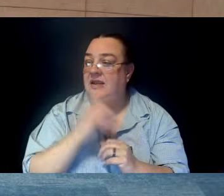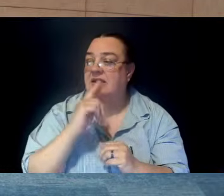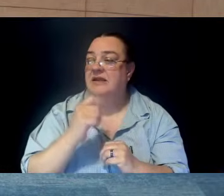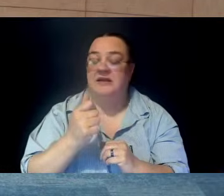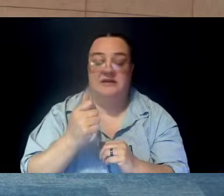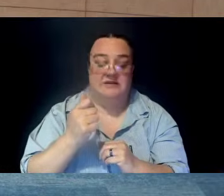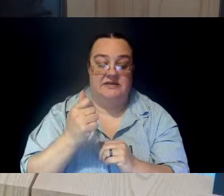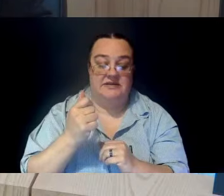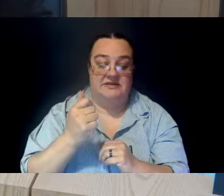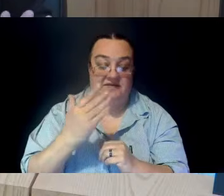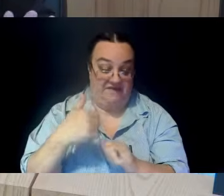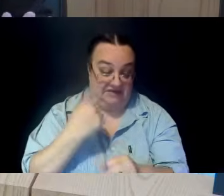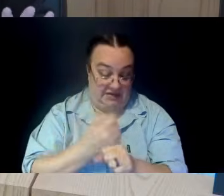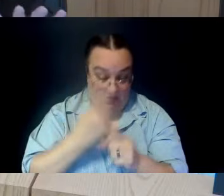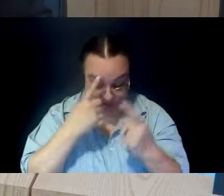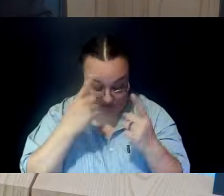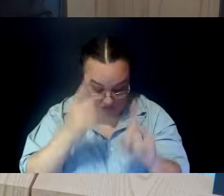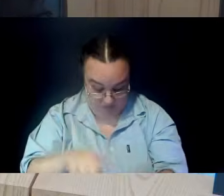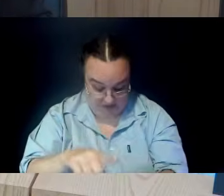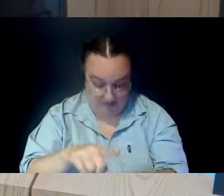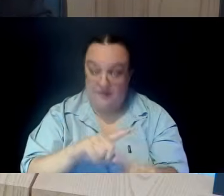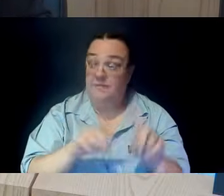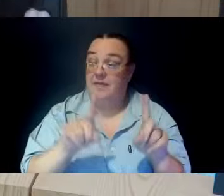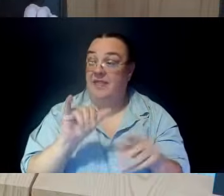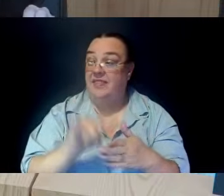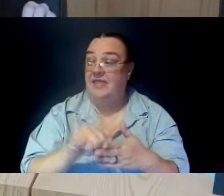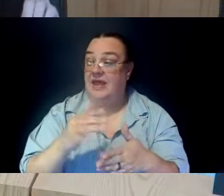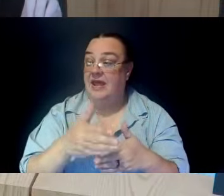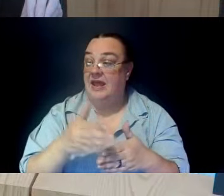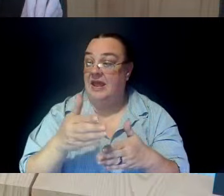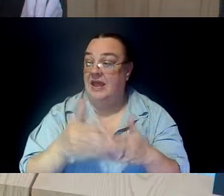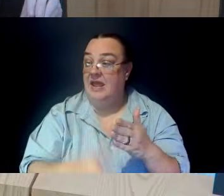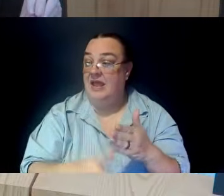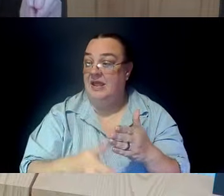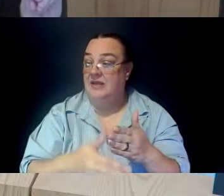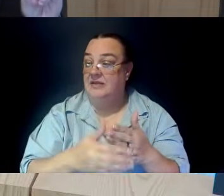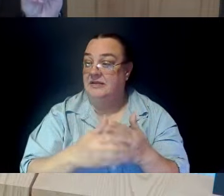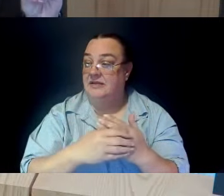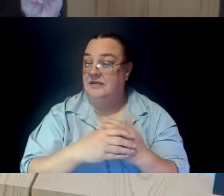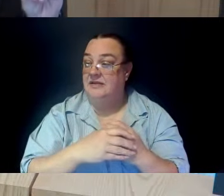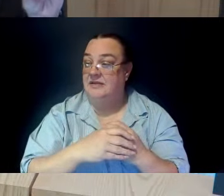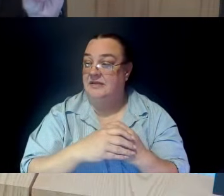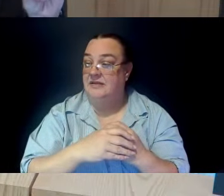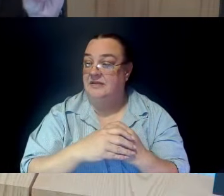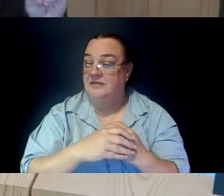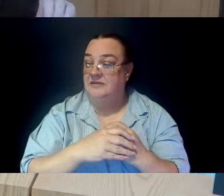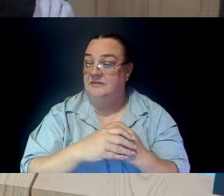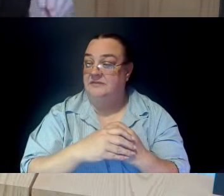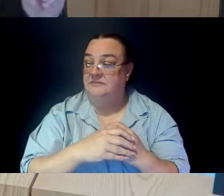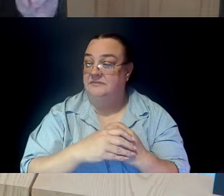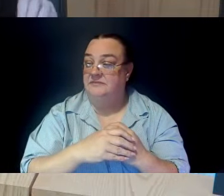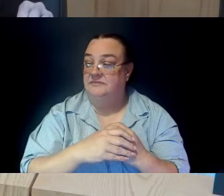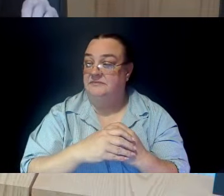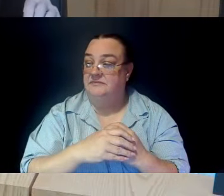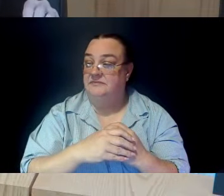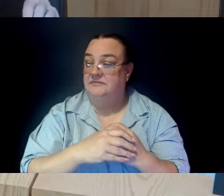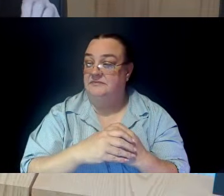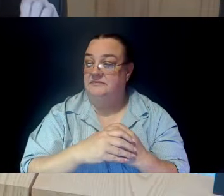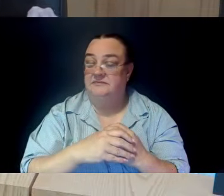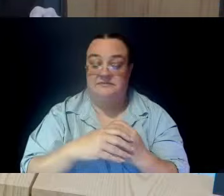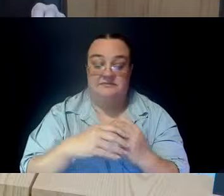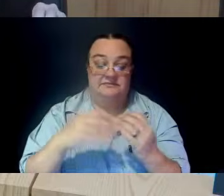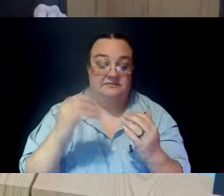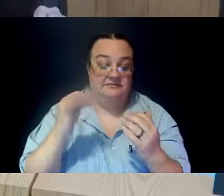Right. but that ends if the property